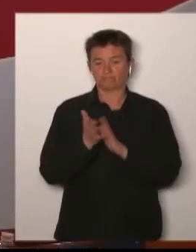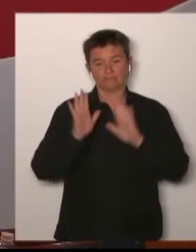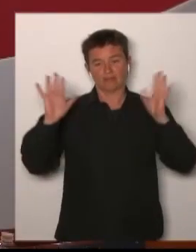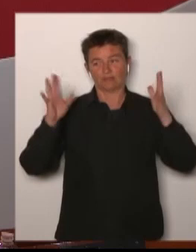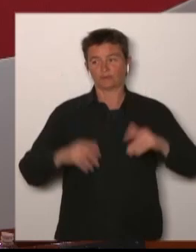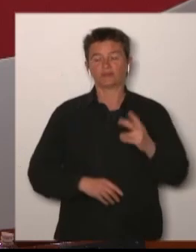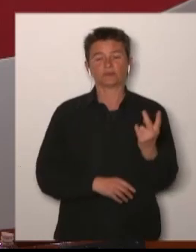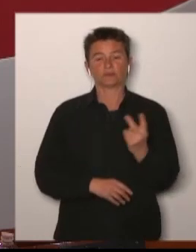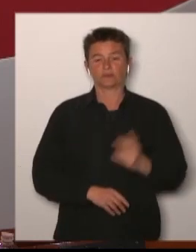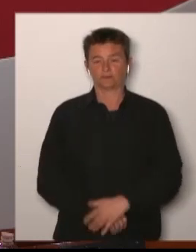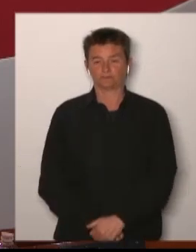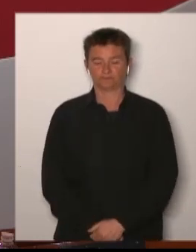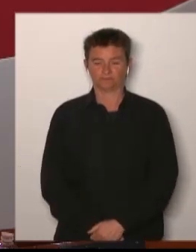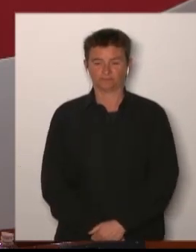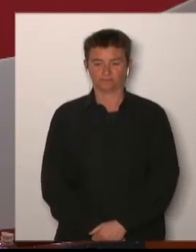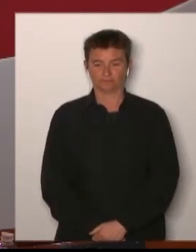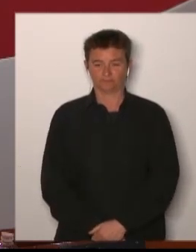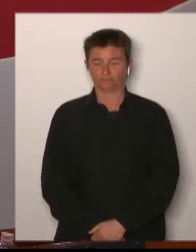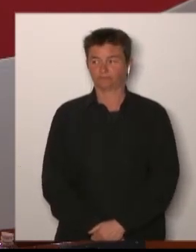vision.